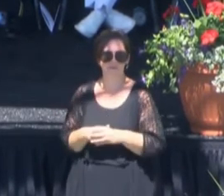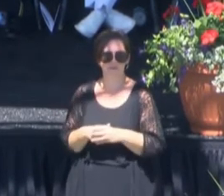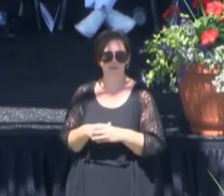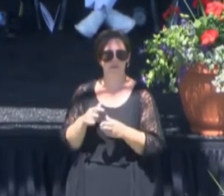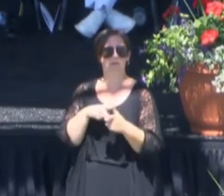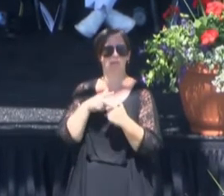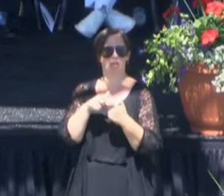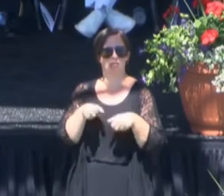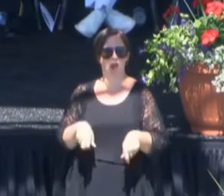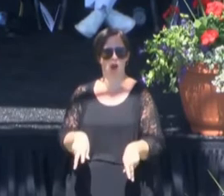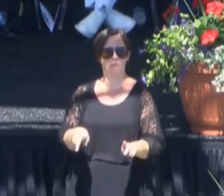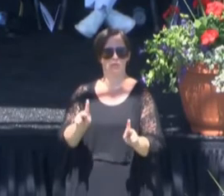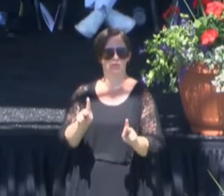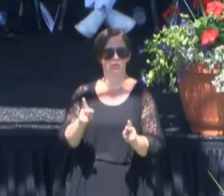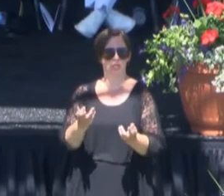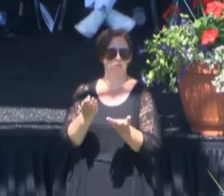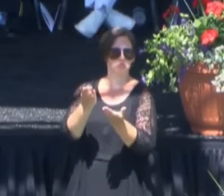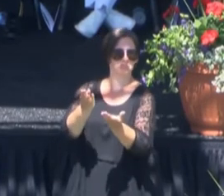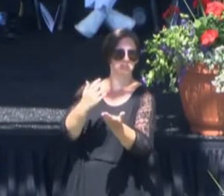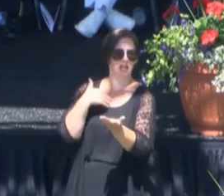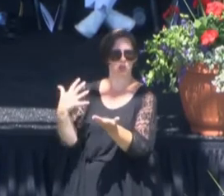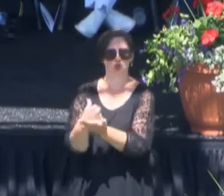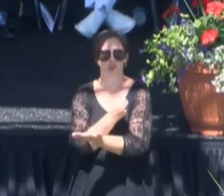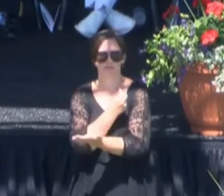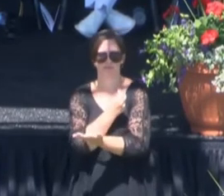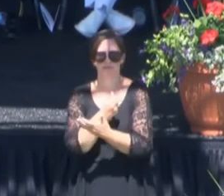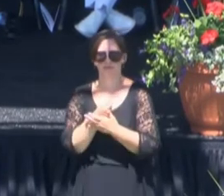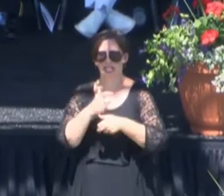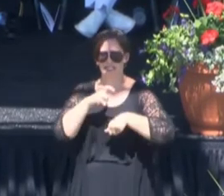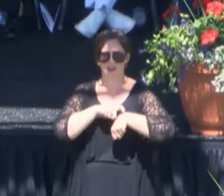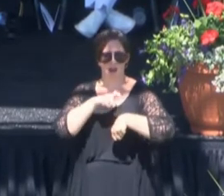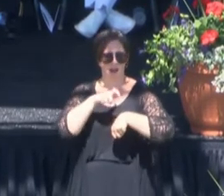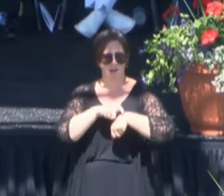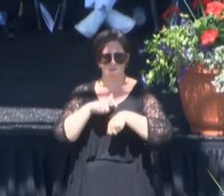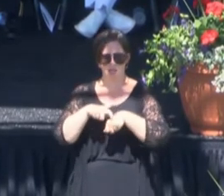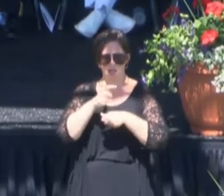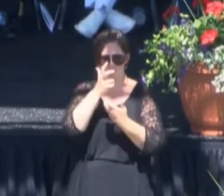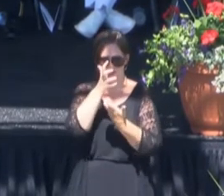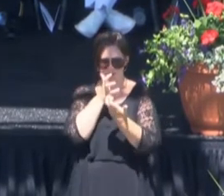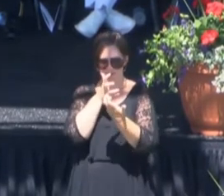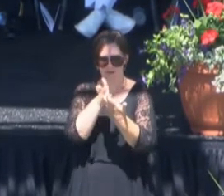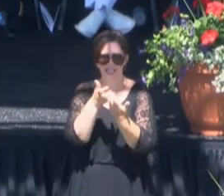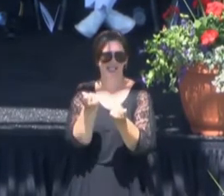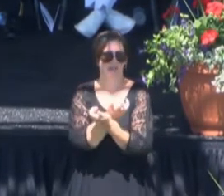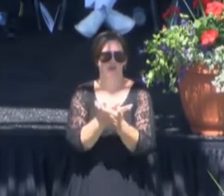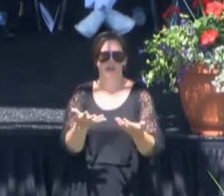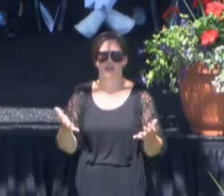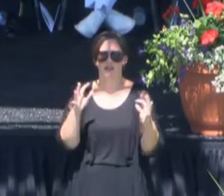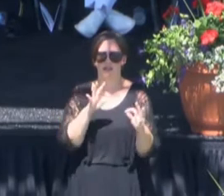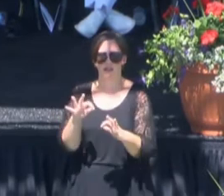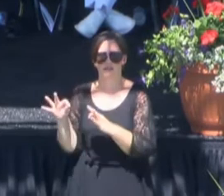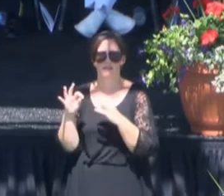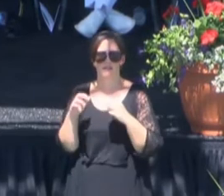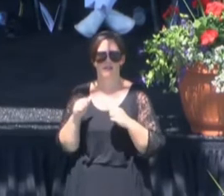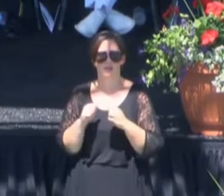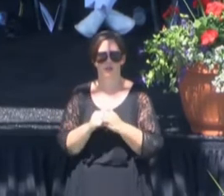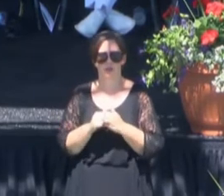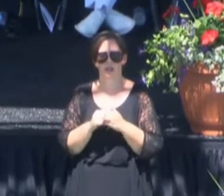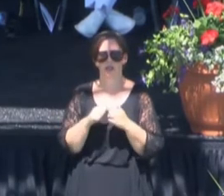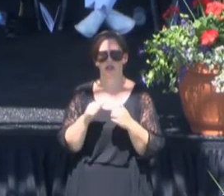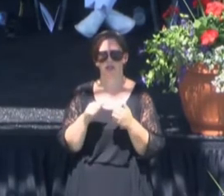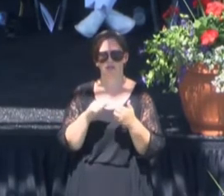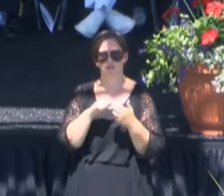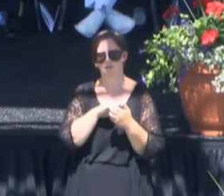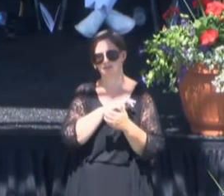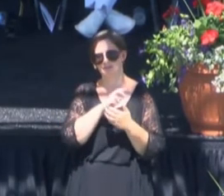opportunity came and I took it. Timing is everything, along with 3 four-letter words